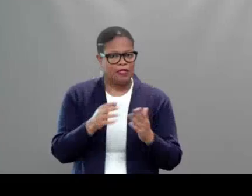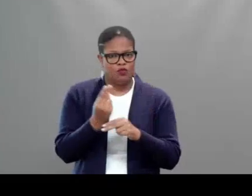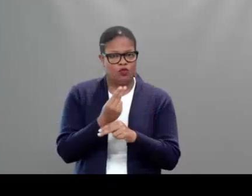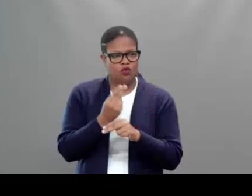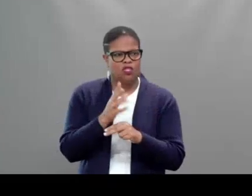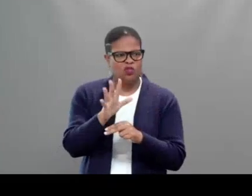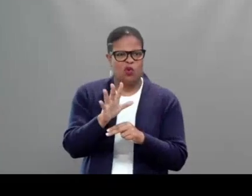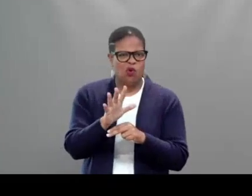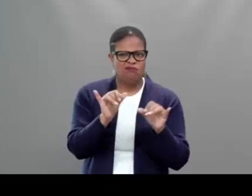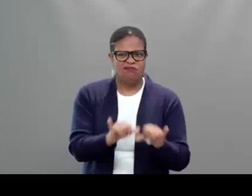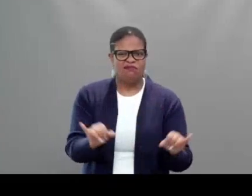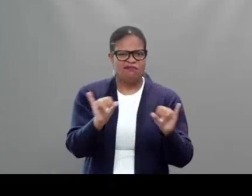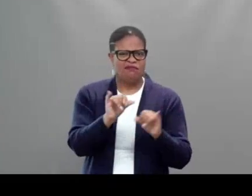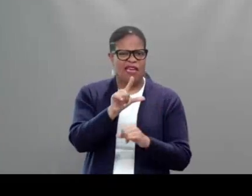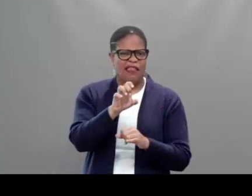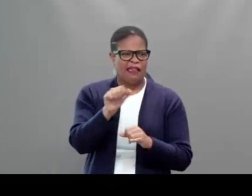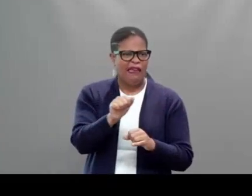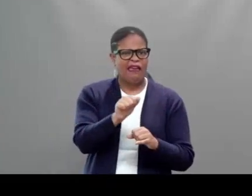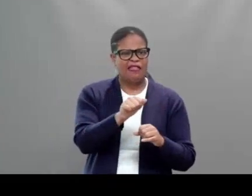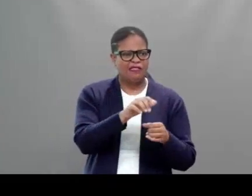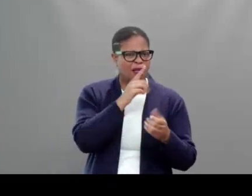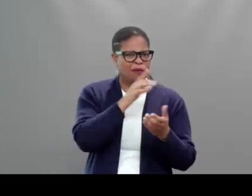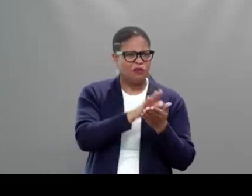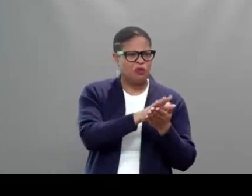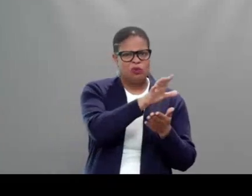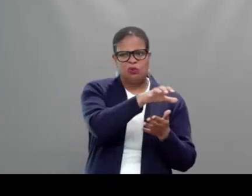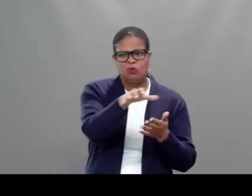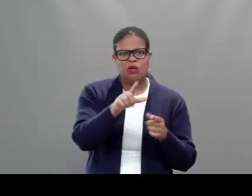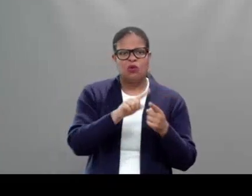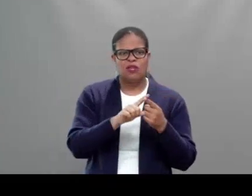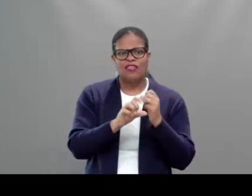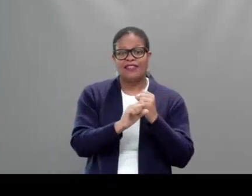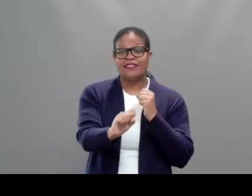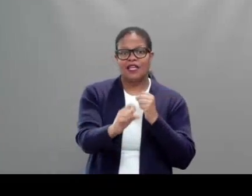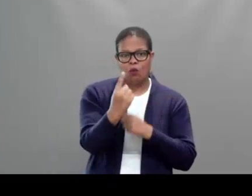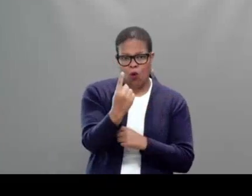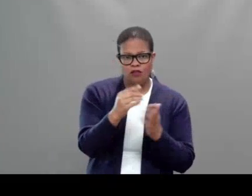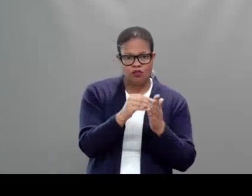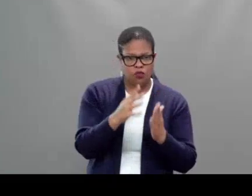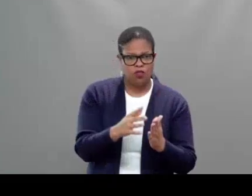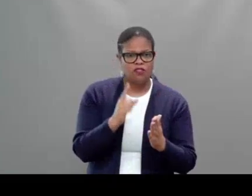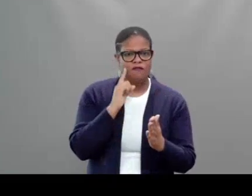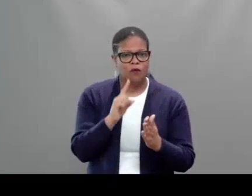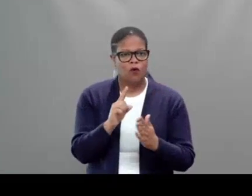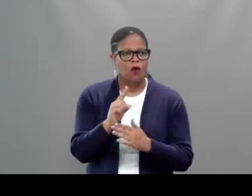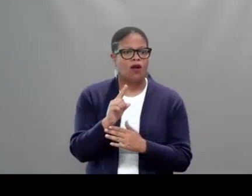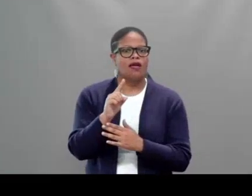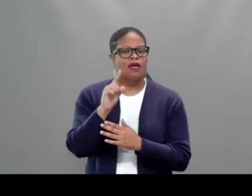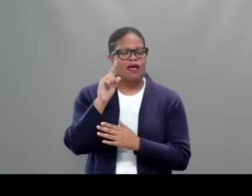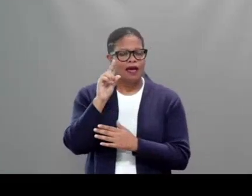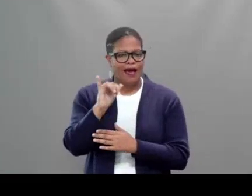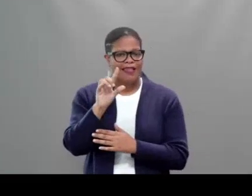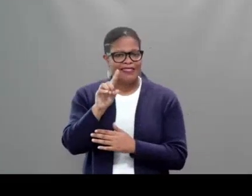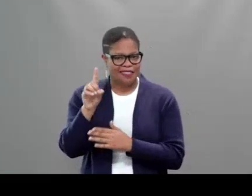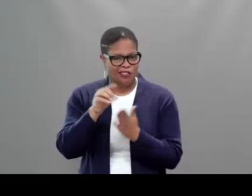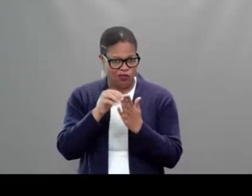your traditional LEAs with Extend 1 students for your intellectual